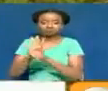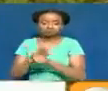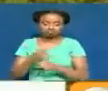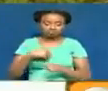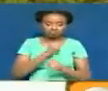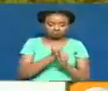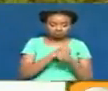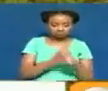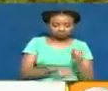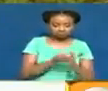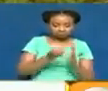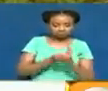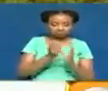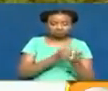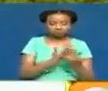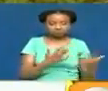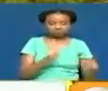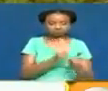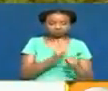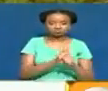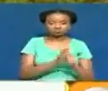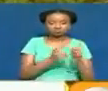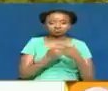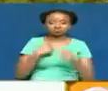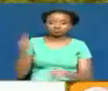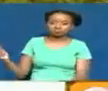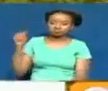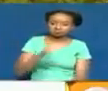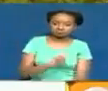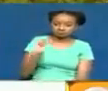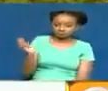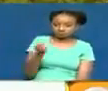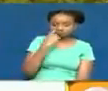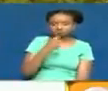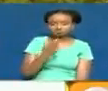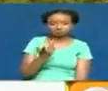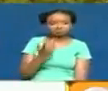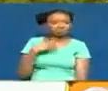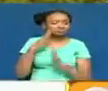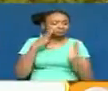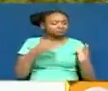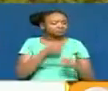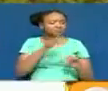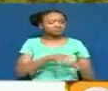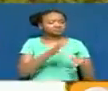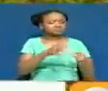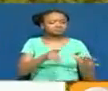produce some produce for that business. And then when I came over to Kenya, just naturally got into farming